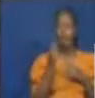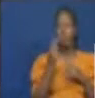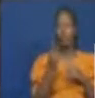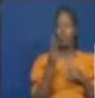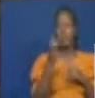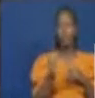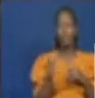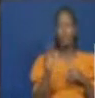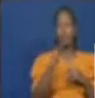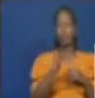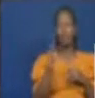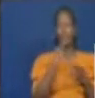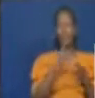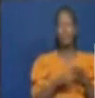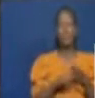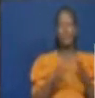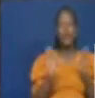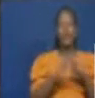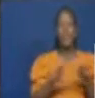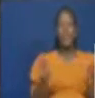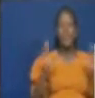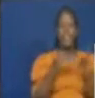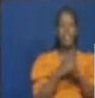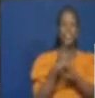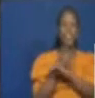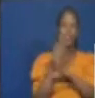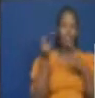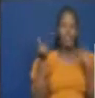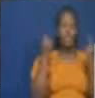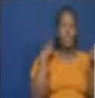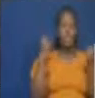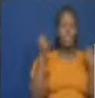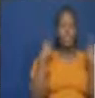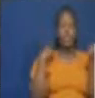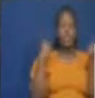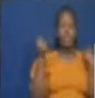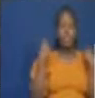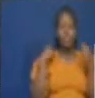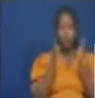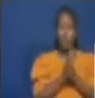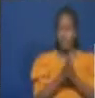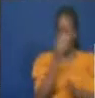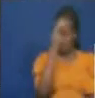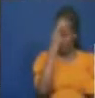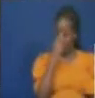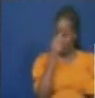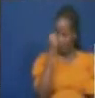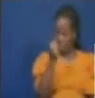of land in Kericho and in Kajiado.